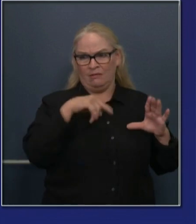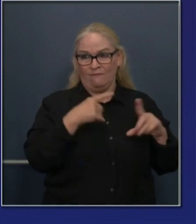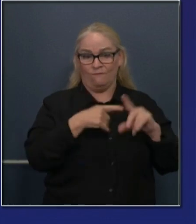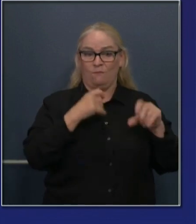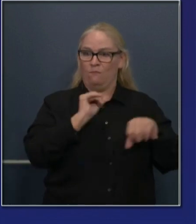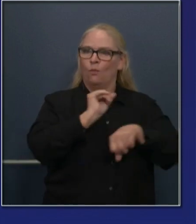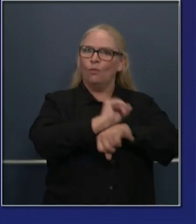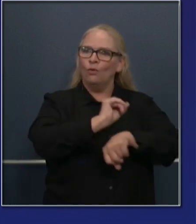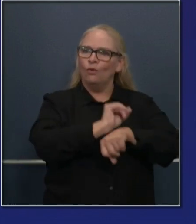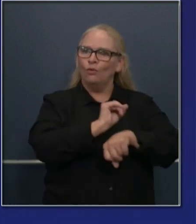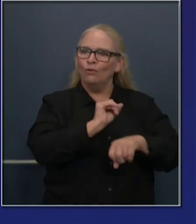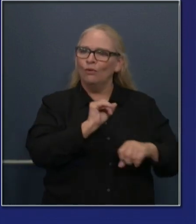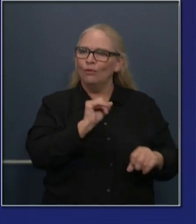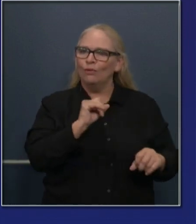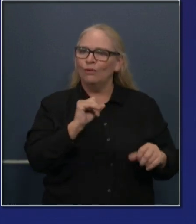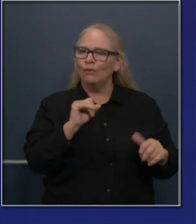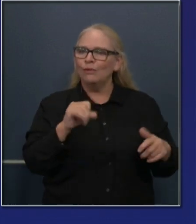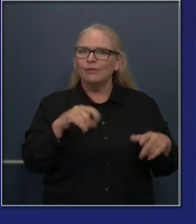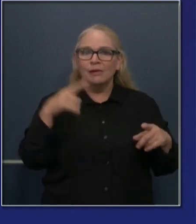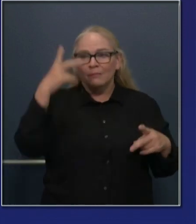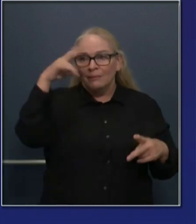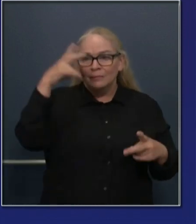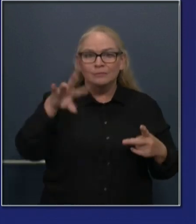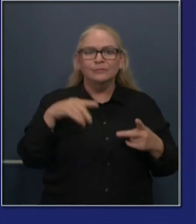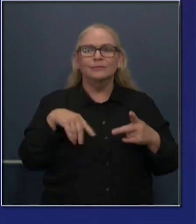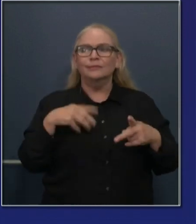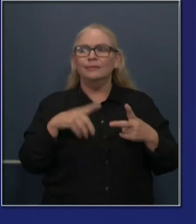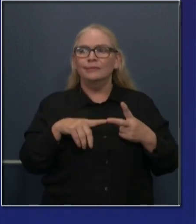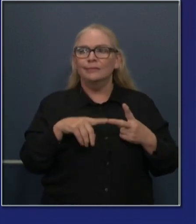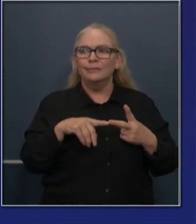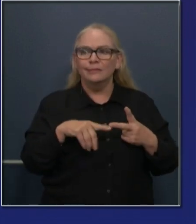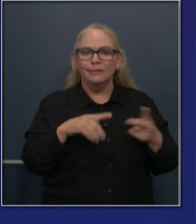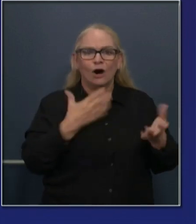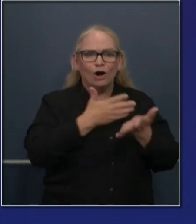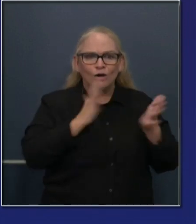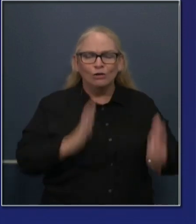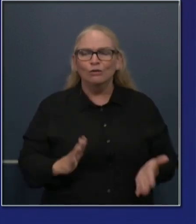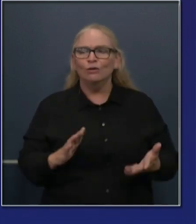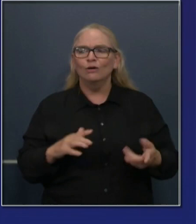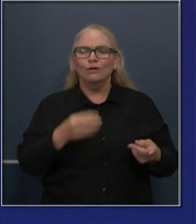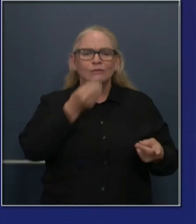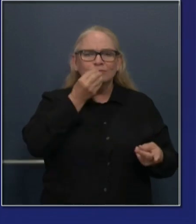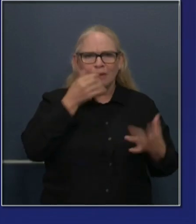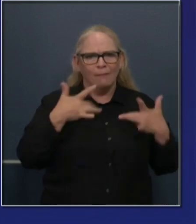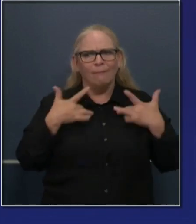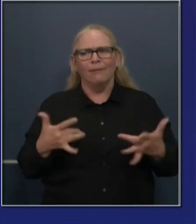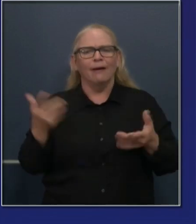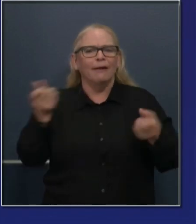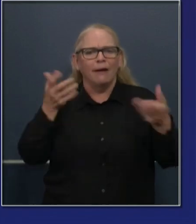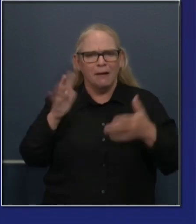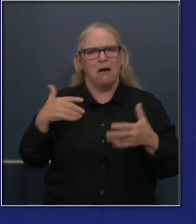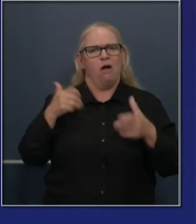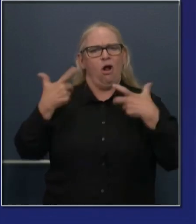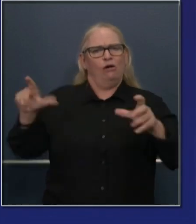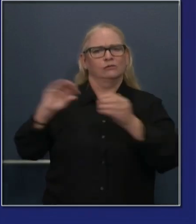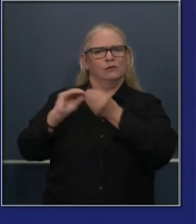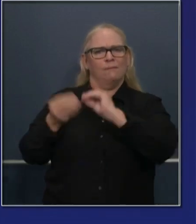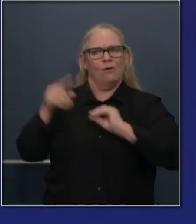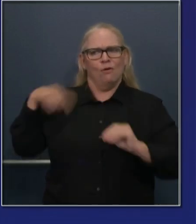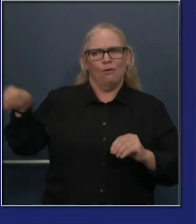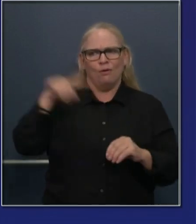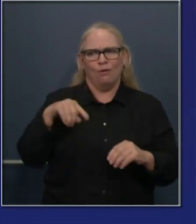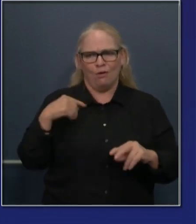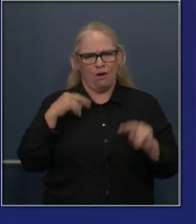look at construction laborers. Look at the cooks and the food preparation workers. Look at our critical workforce, our